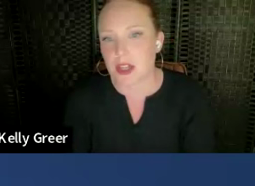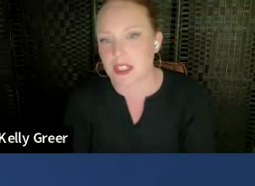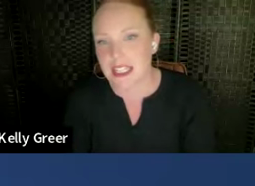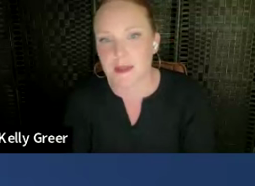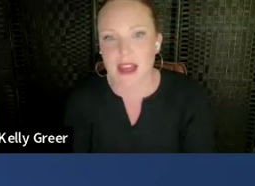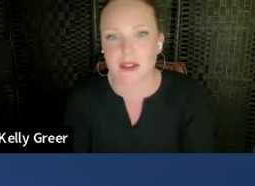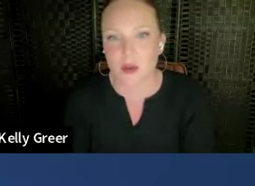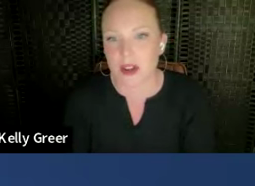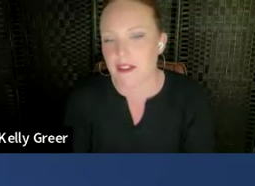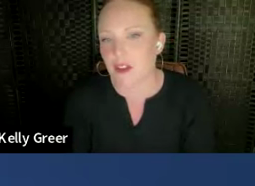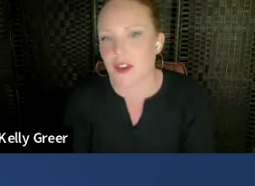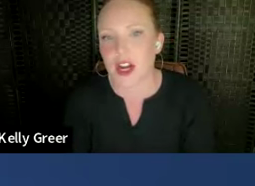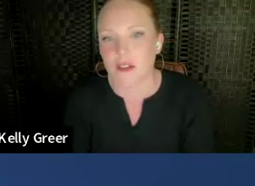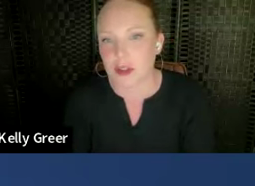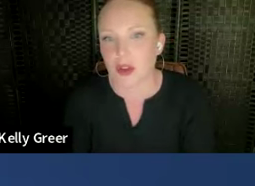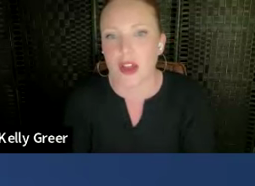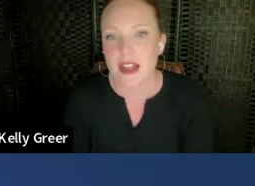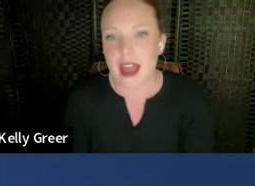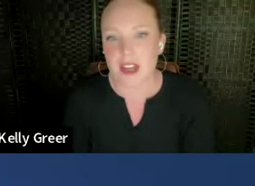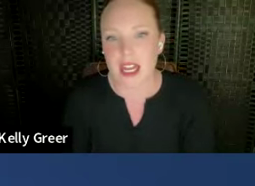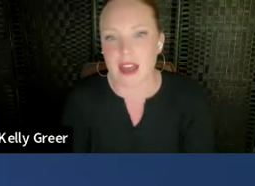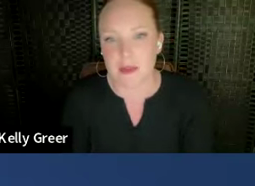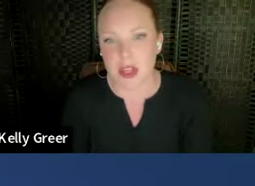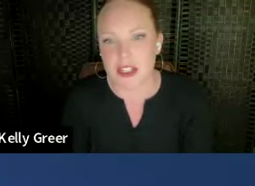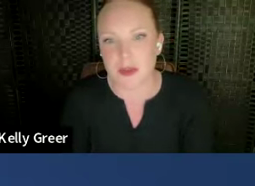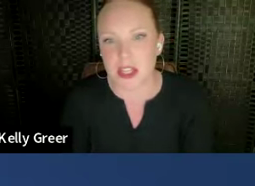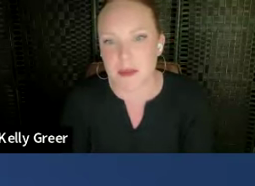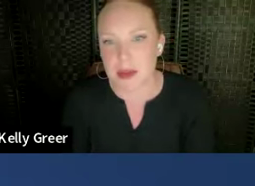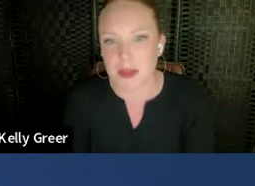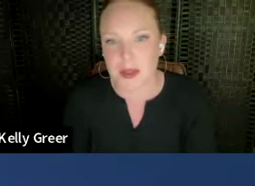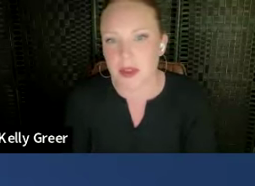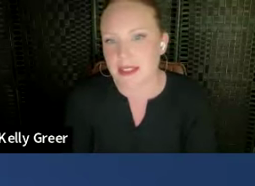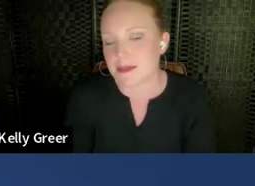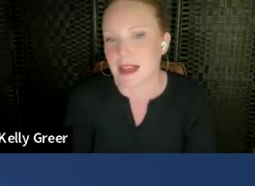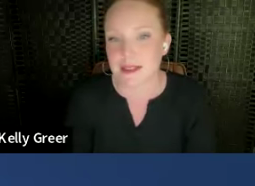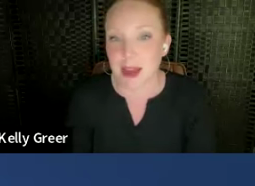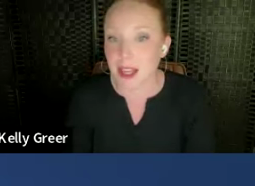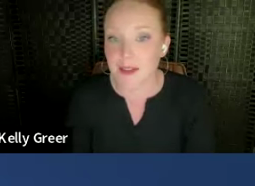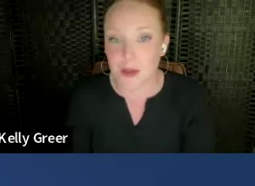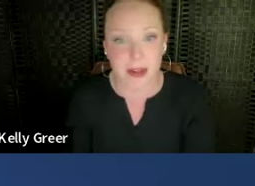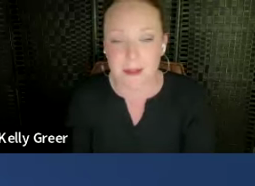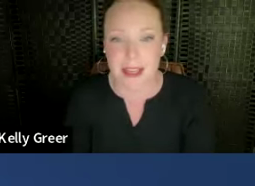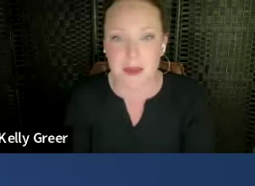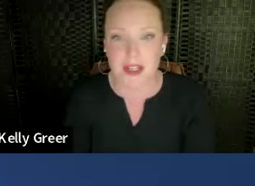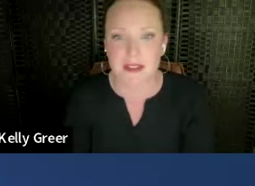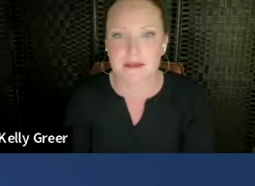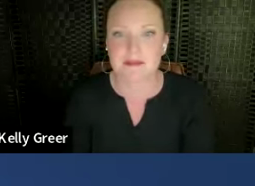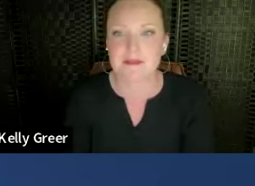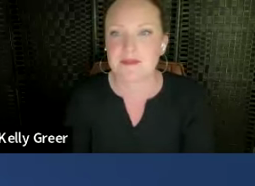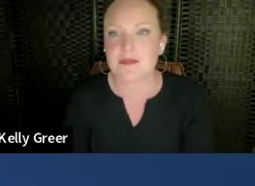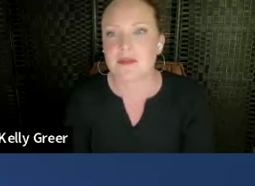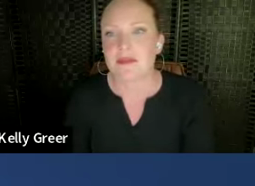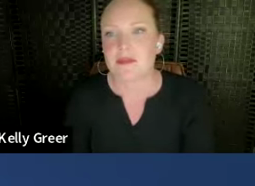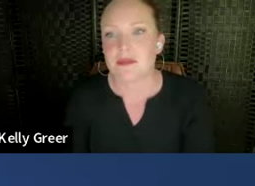my friends. We could text back and forth. I feel very comfortable navigating that communication with hearing people. So that's my life story and my